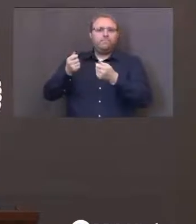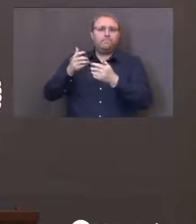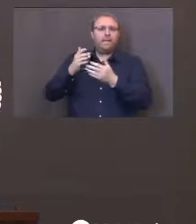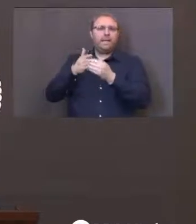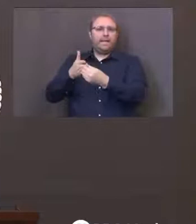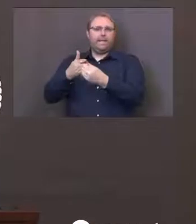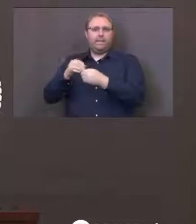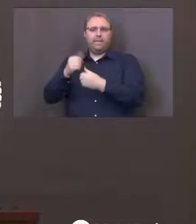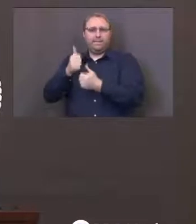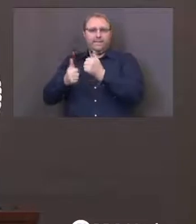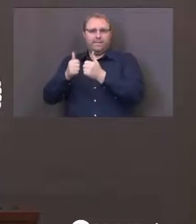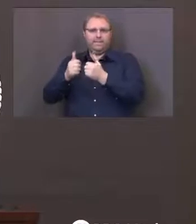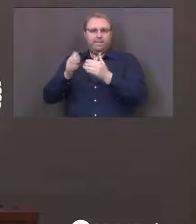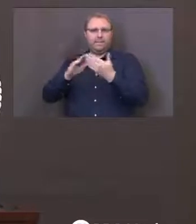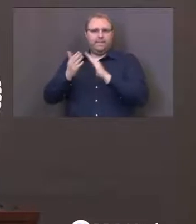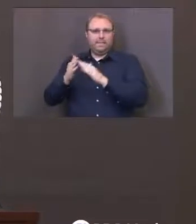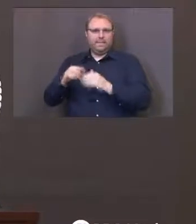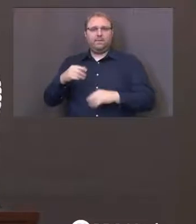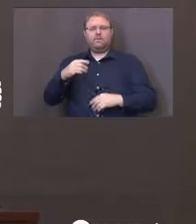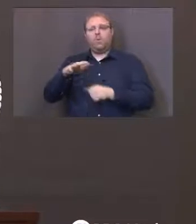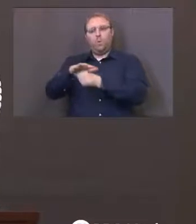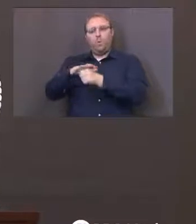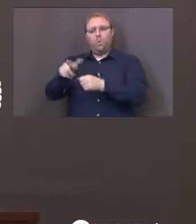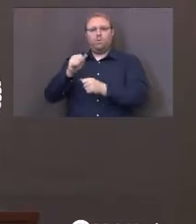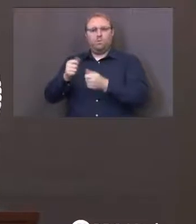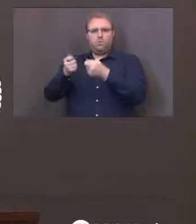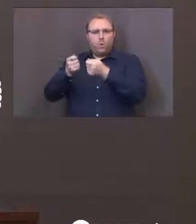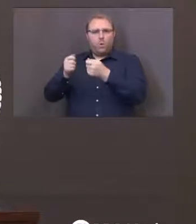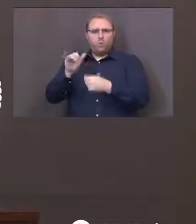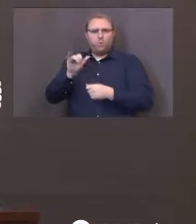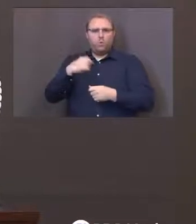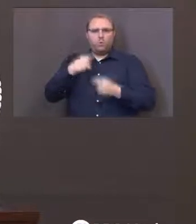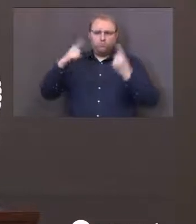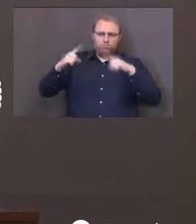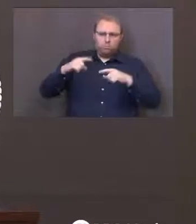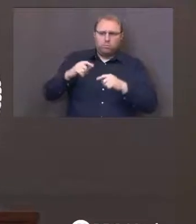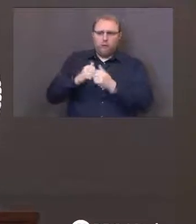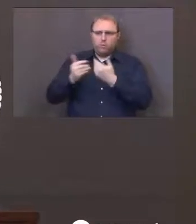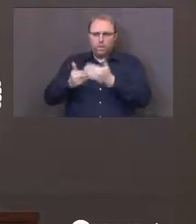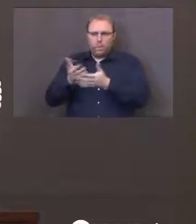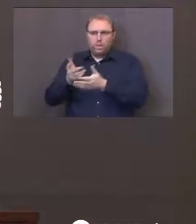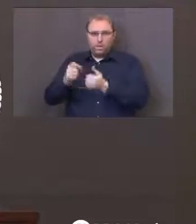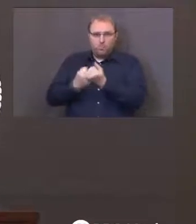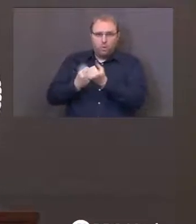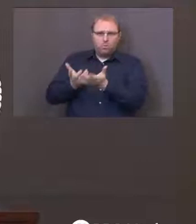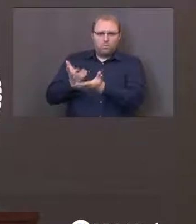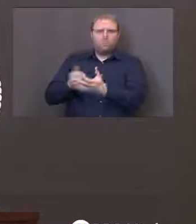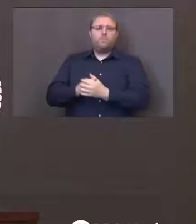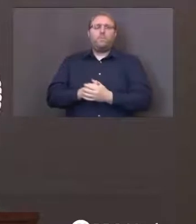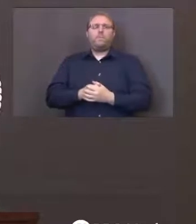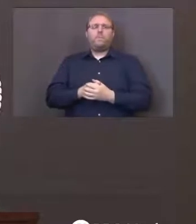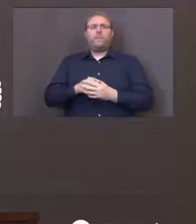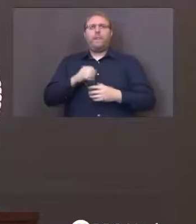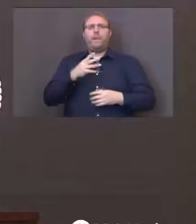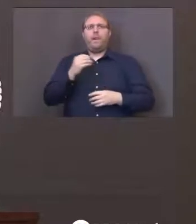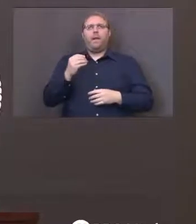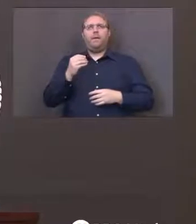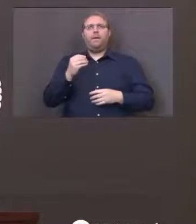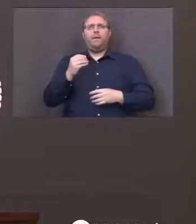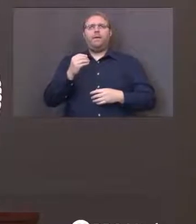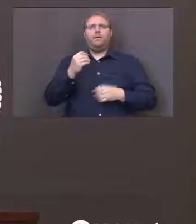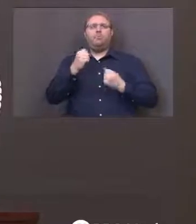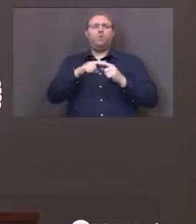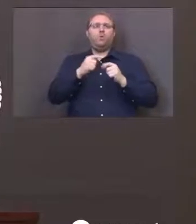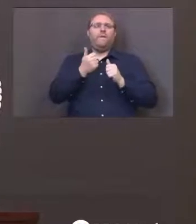community. So local control, I think, is an important aspect of this, along with not